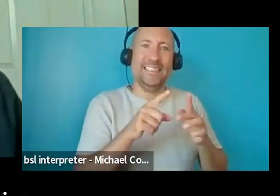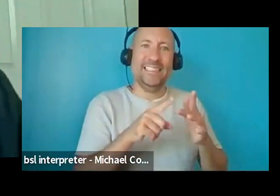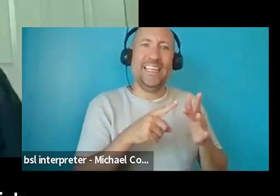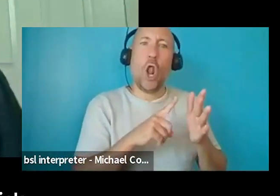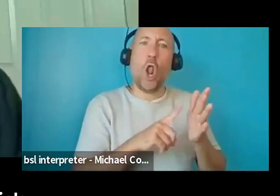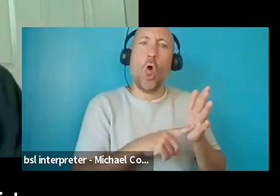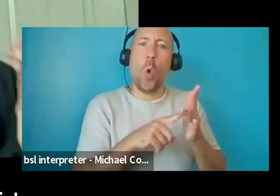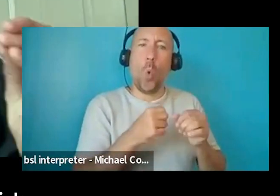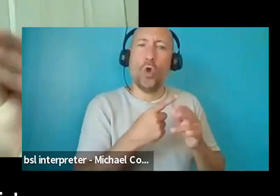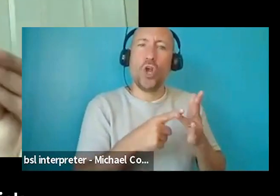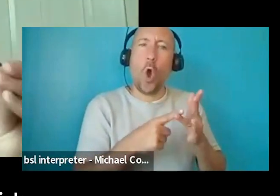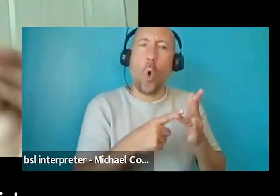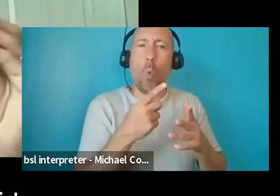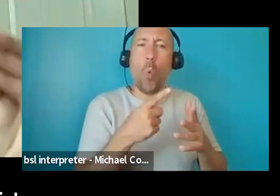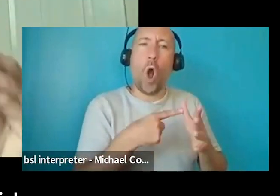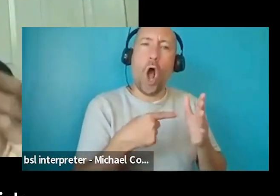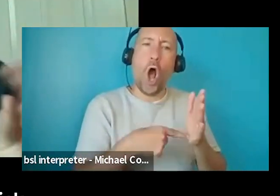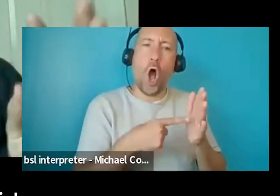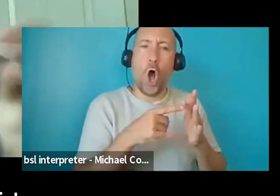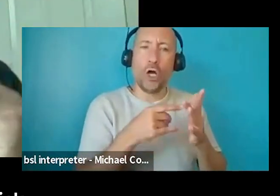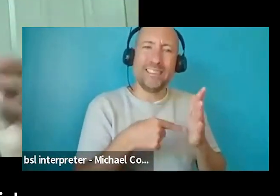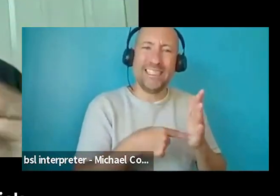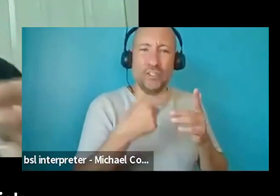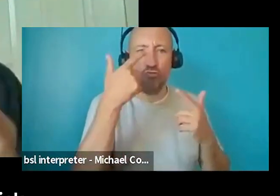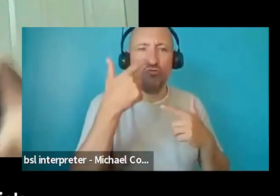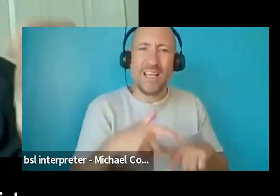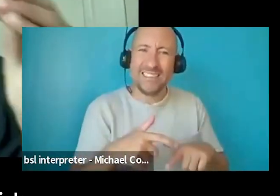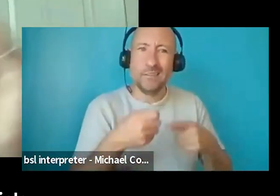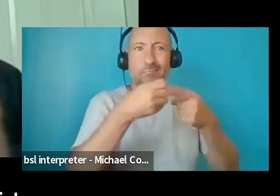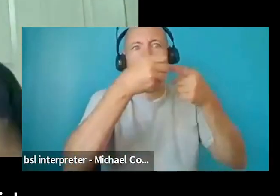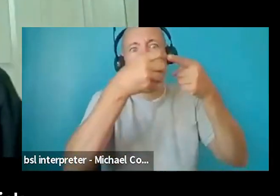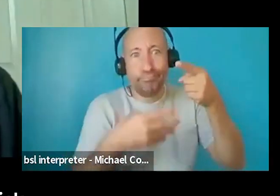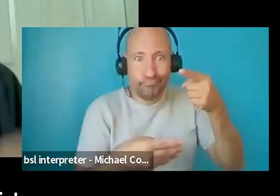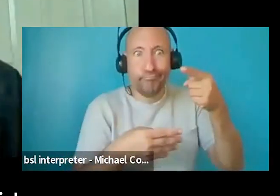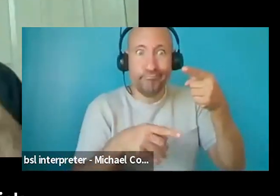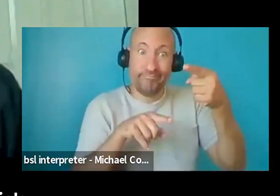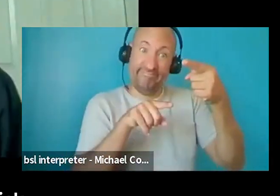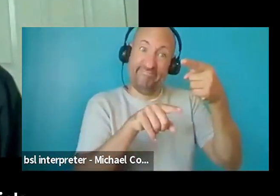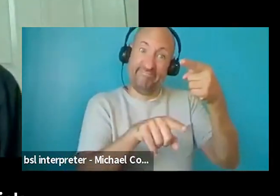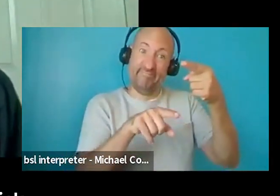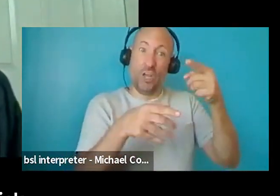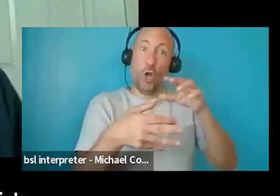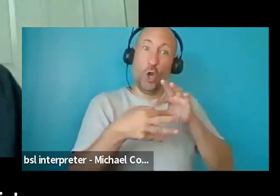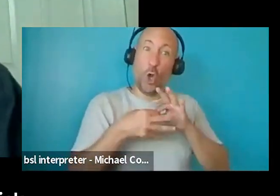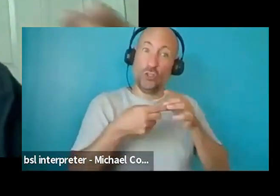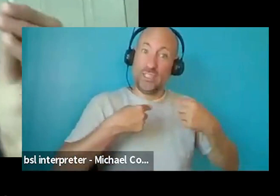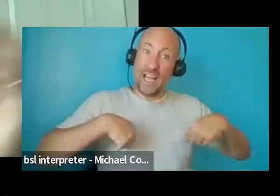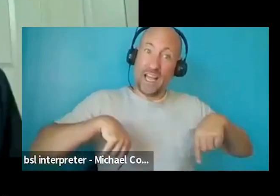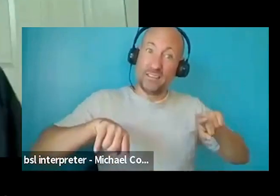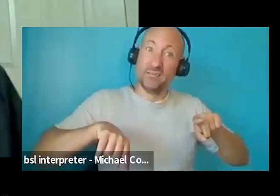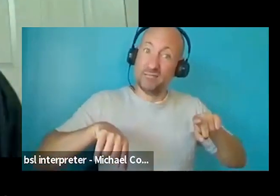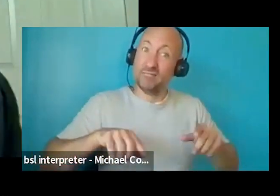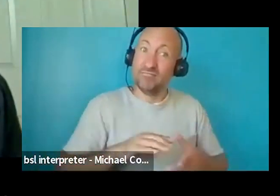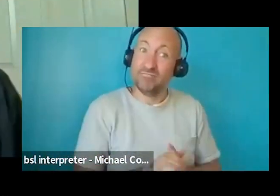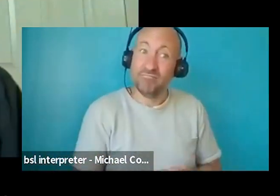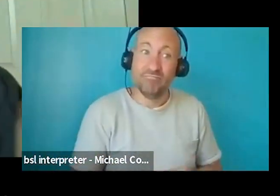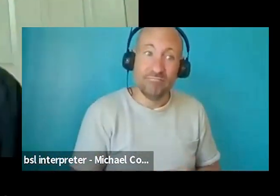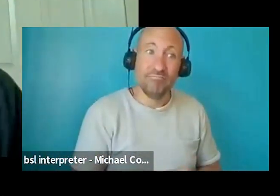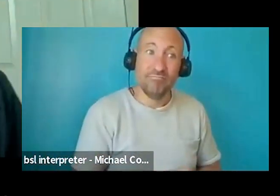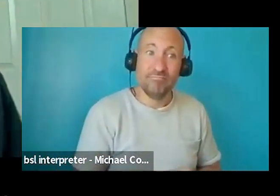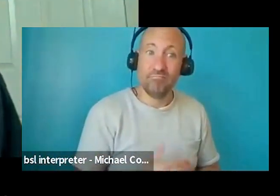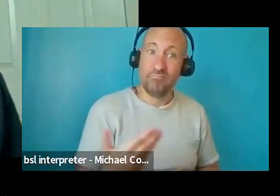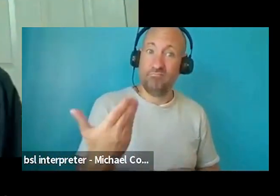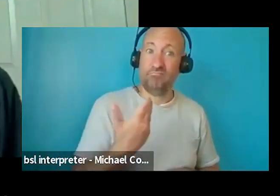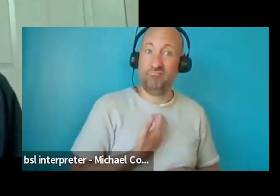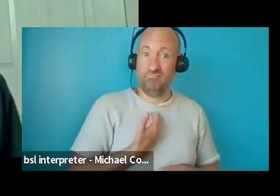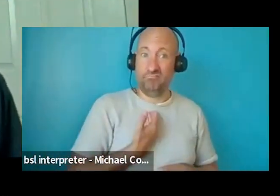section, there are buttons that you can click to contact Stopgap Dance Company, and that will come